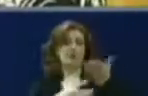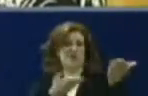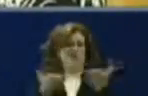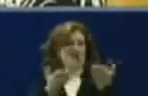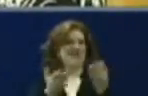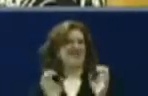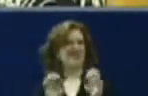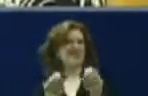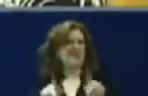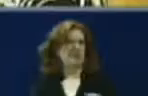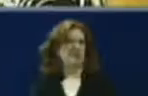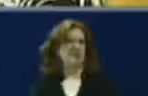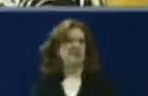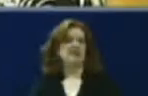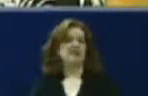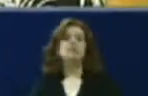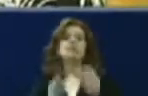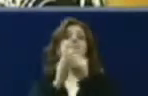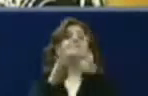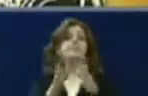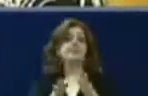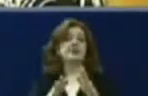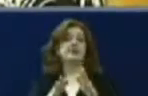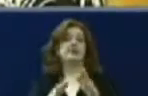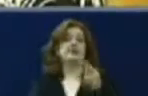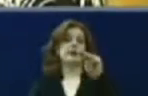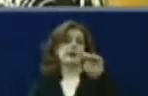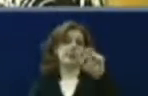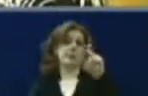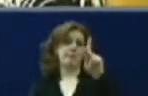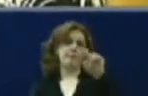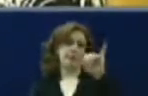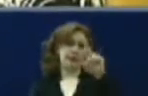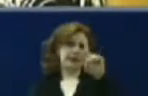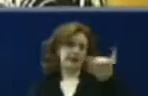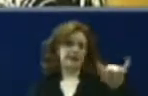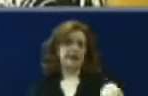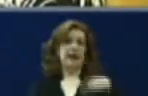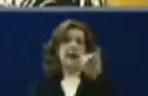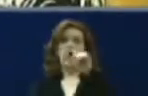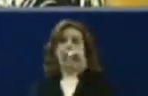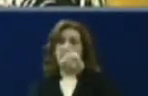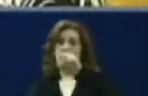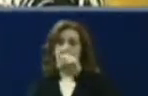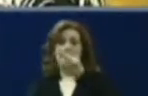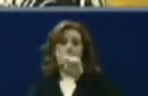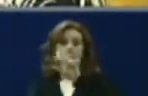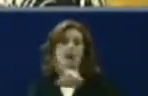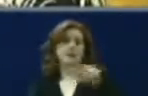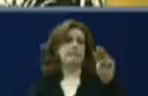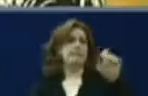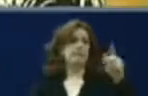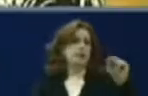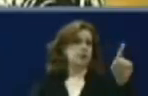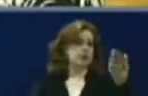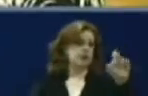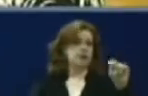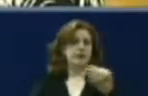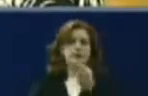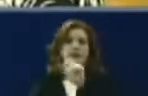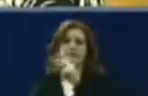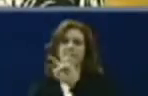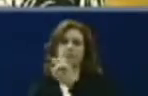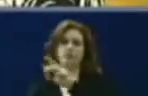learning opportunities. Students Emma Keeling, Alex Myers, Maddie Stokes, Megan Pfister,